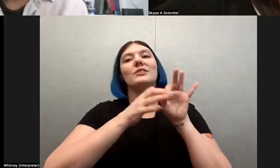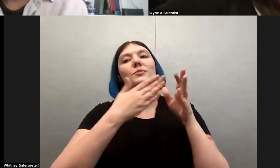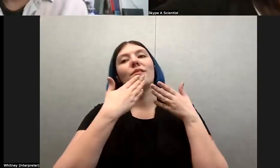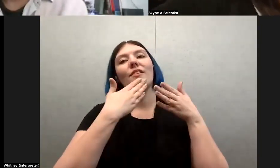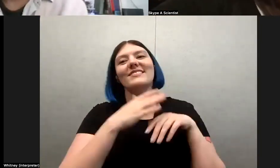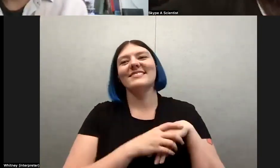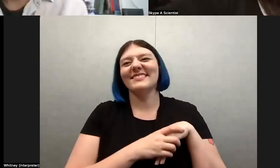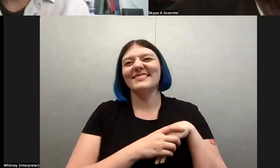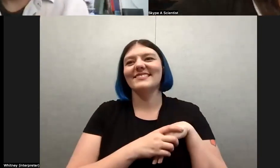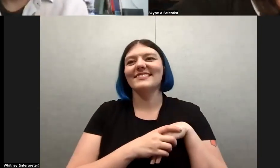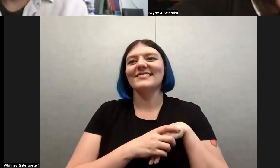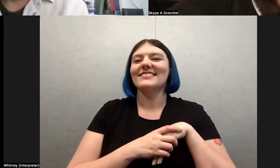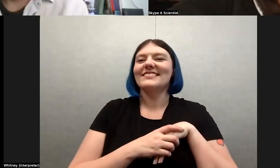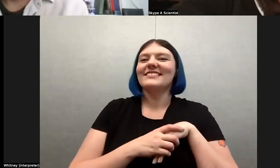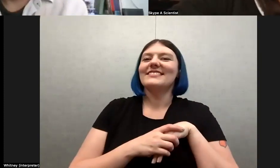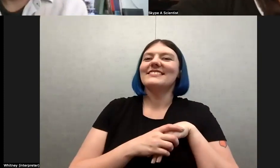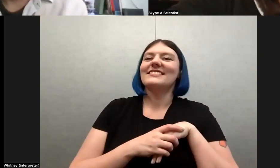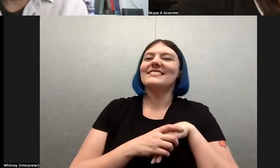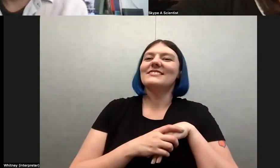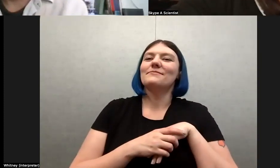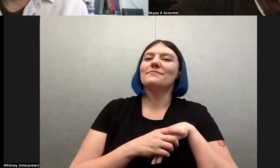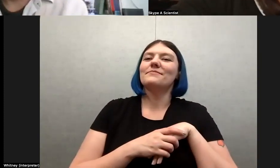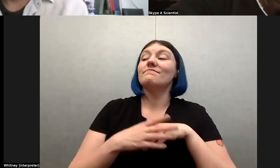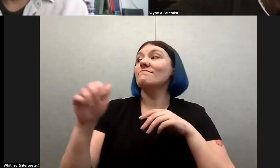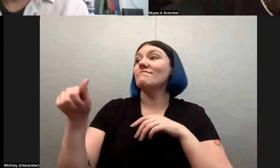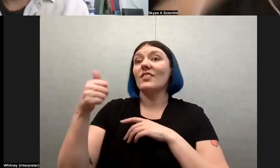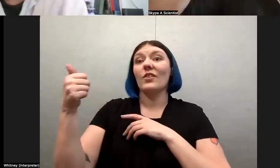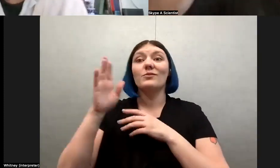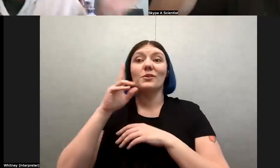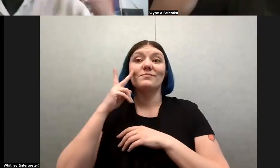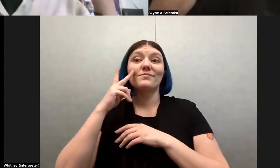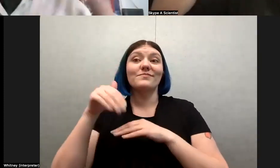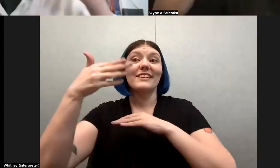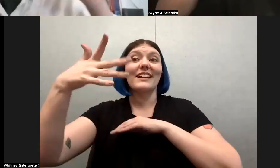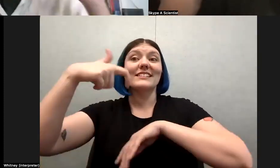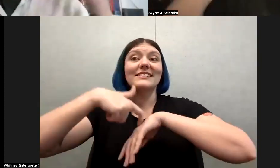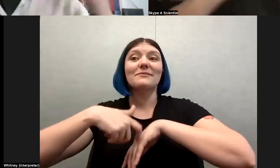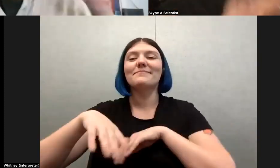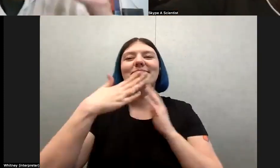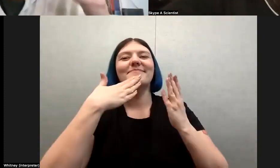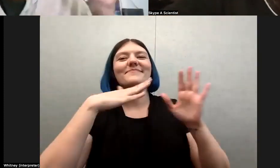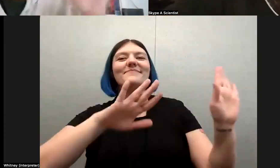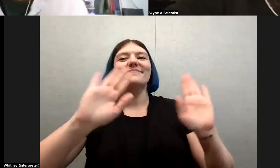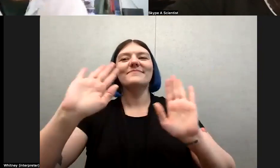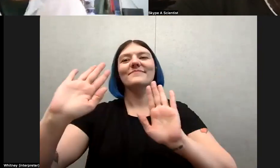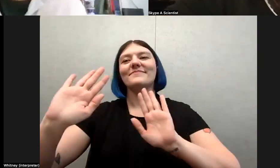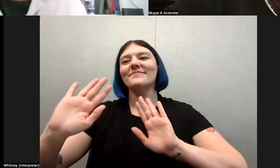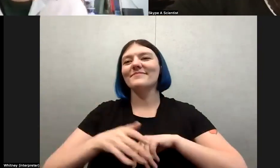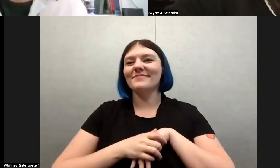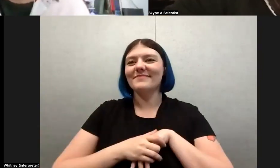We appreciate you. And everybody else, we'll see you next time. Thanks, everybody. Thank you. Goodbye.